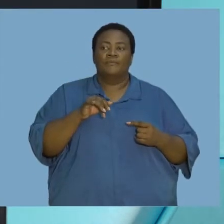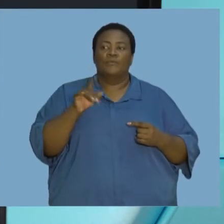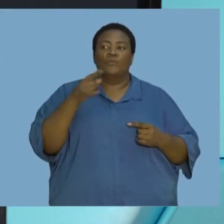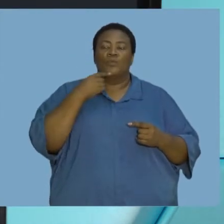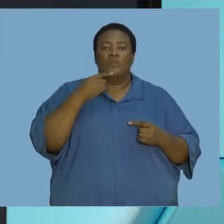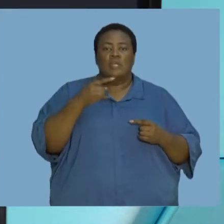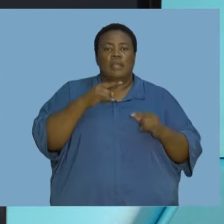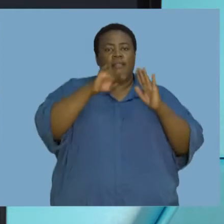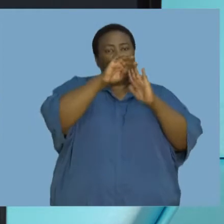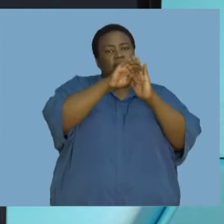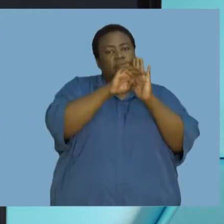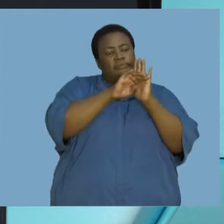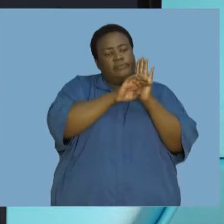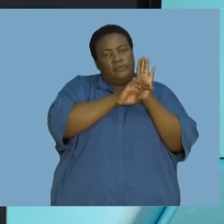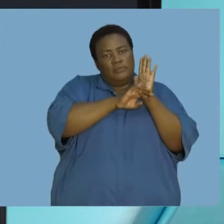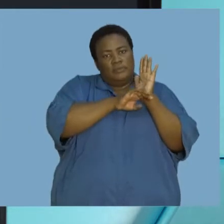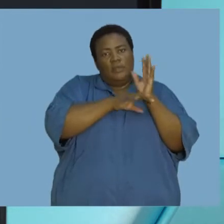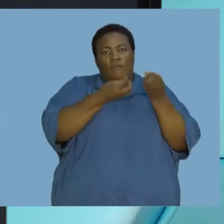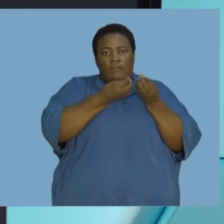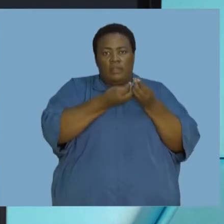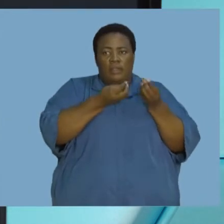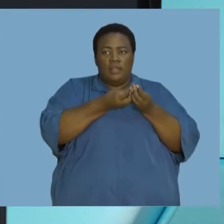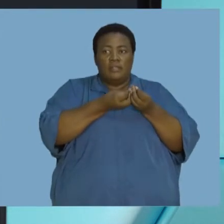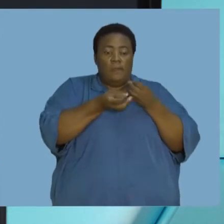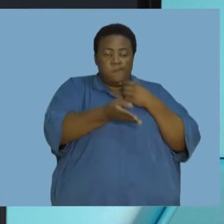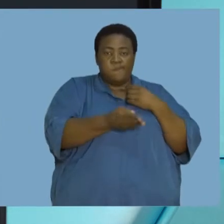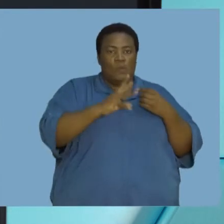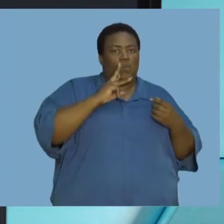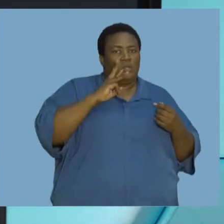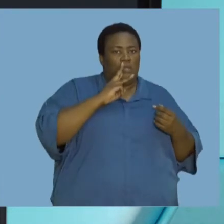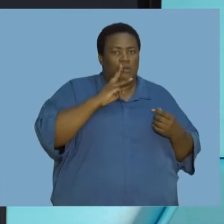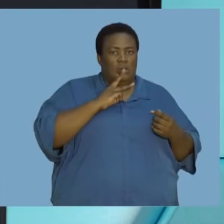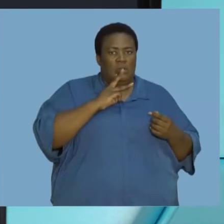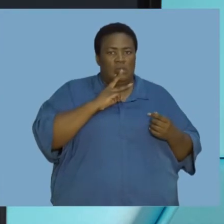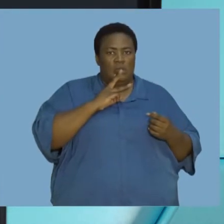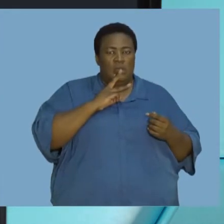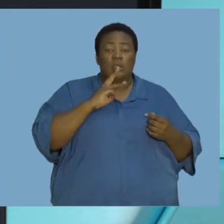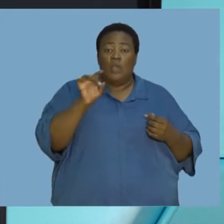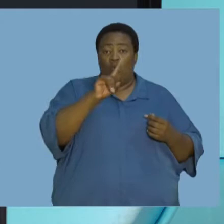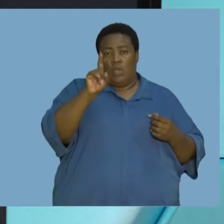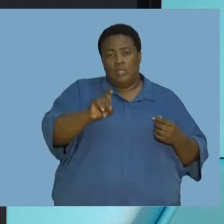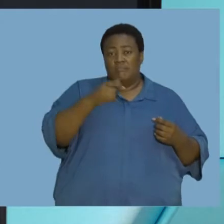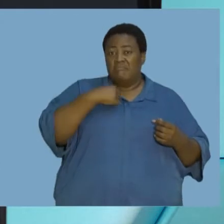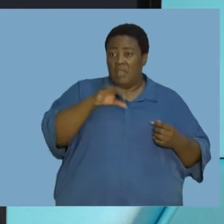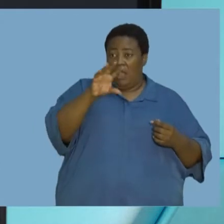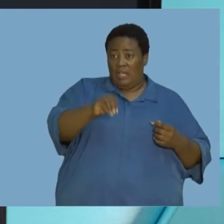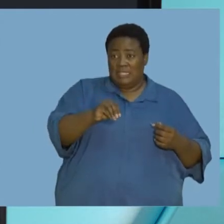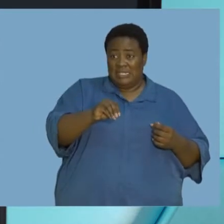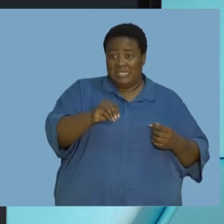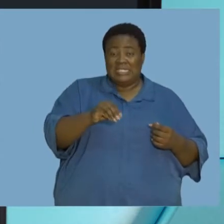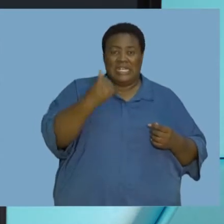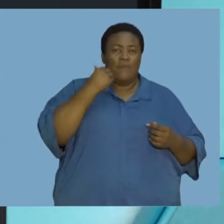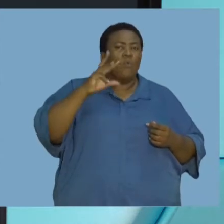this list of living invertebrates that are inhabiting this water body. The question that I would ask you, if